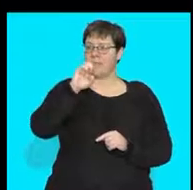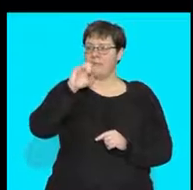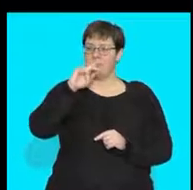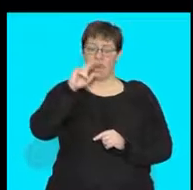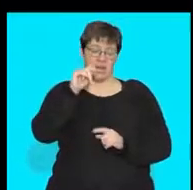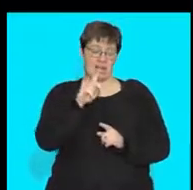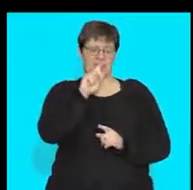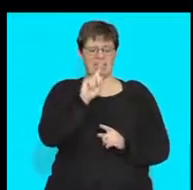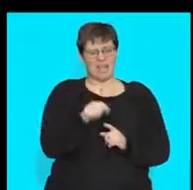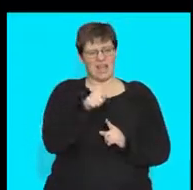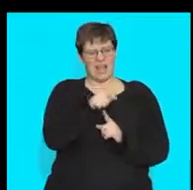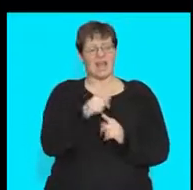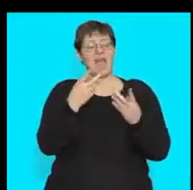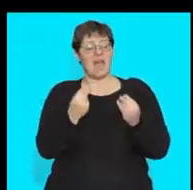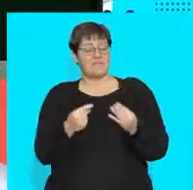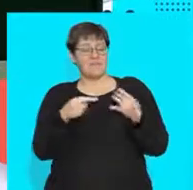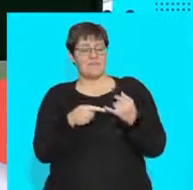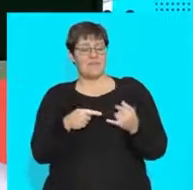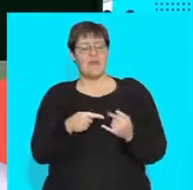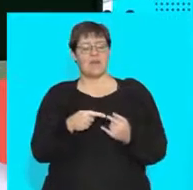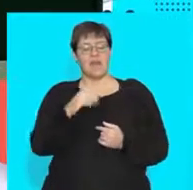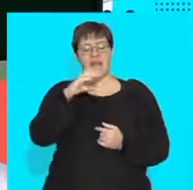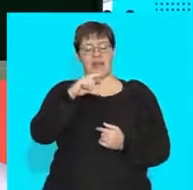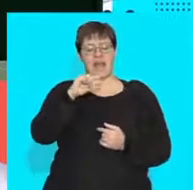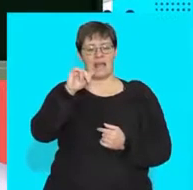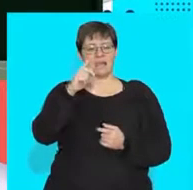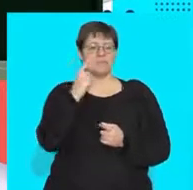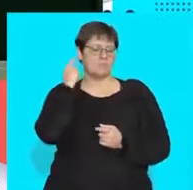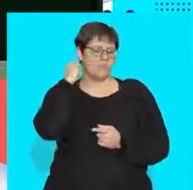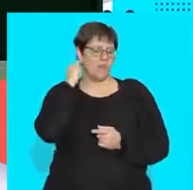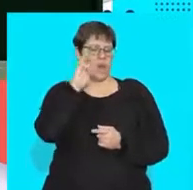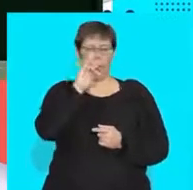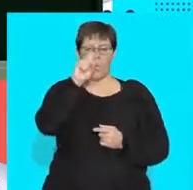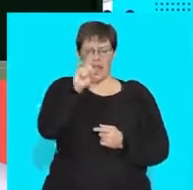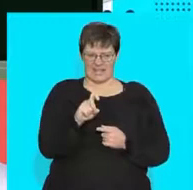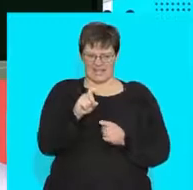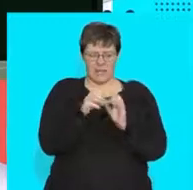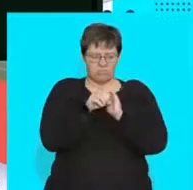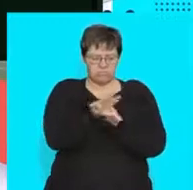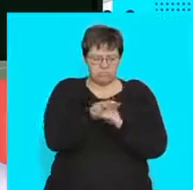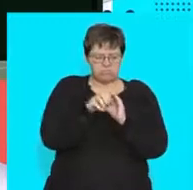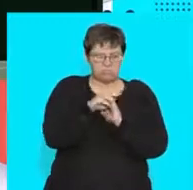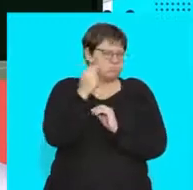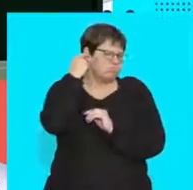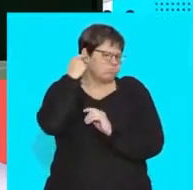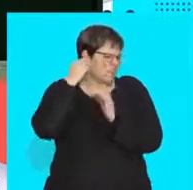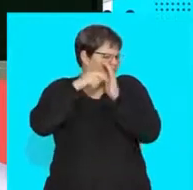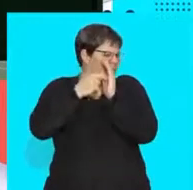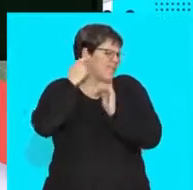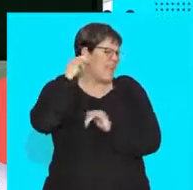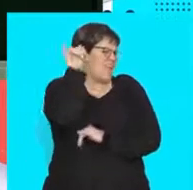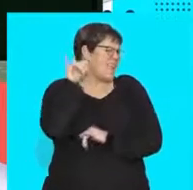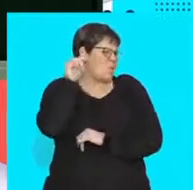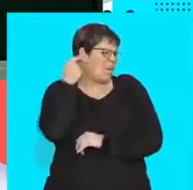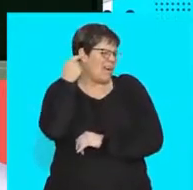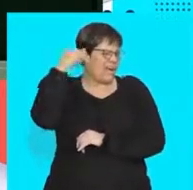have cerumen glands. Now, cerumen glands is wax glands. It will excrete wax into your auditory